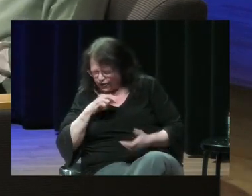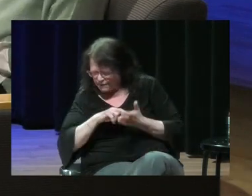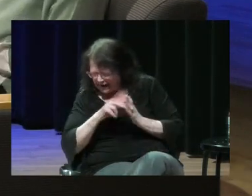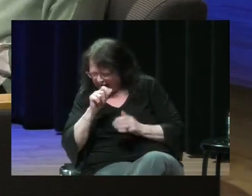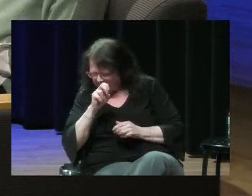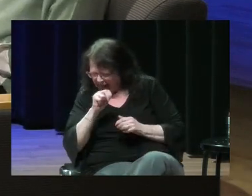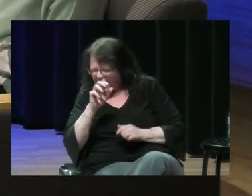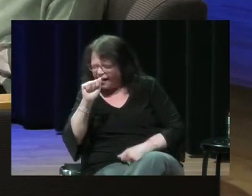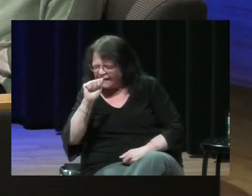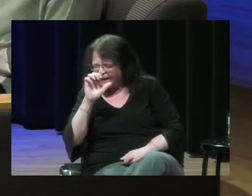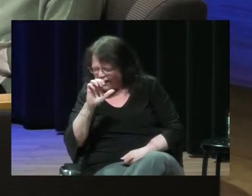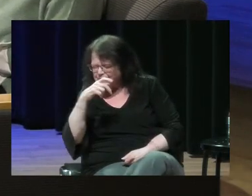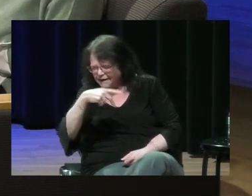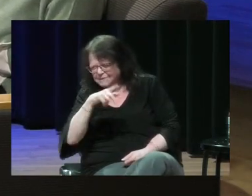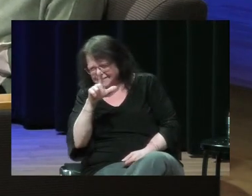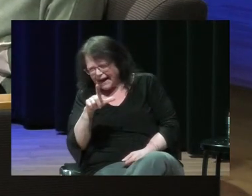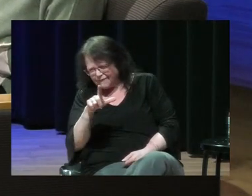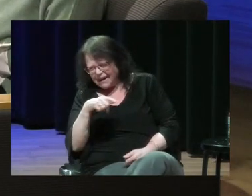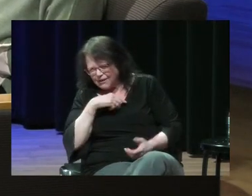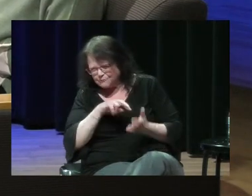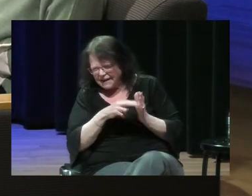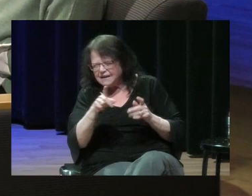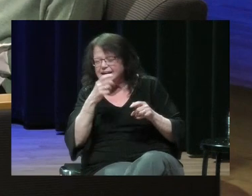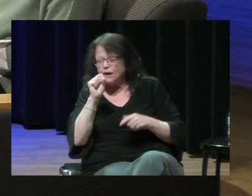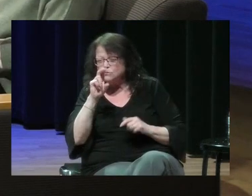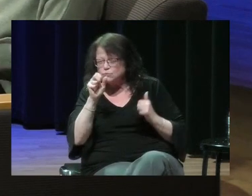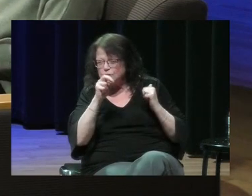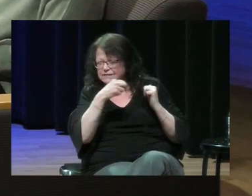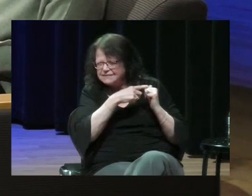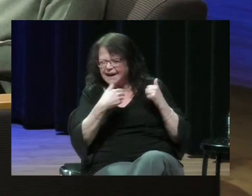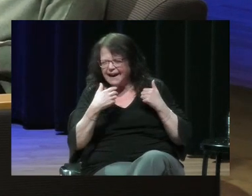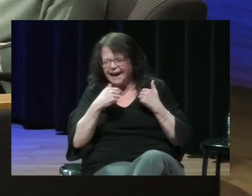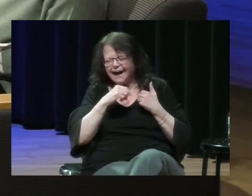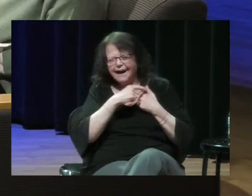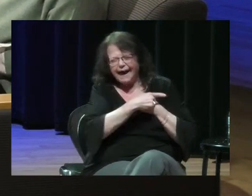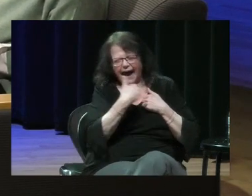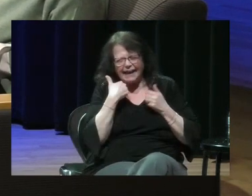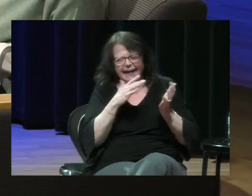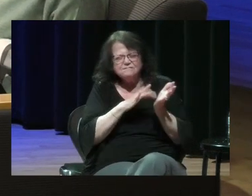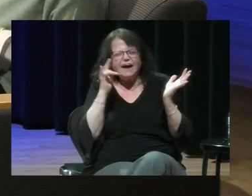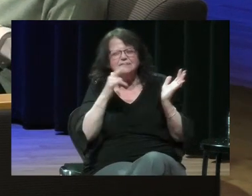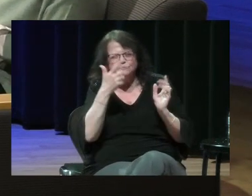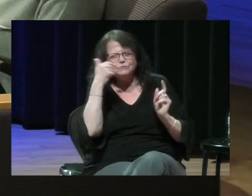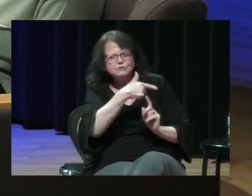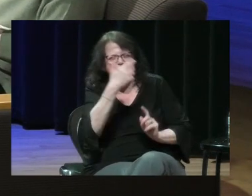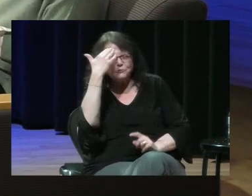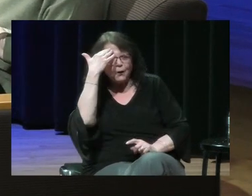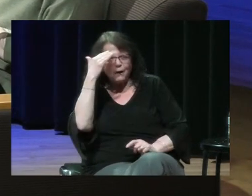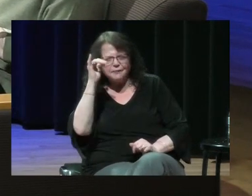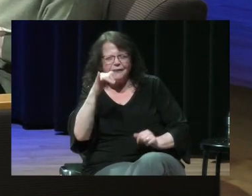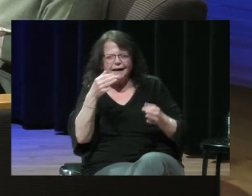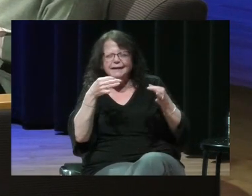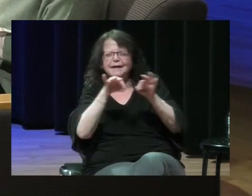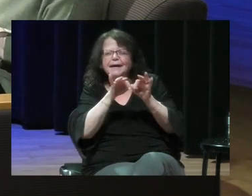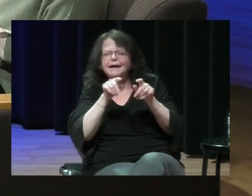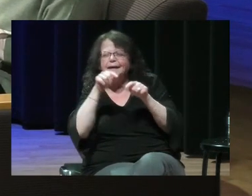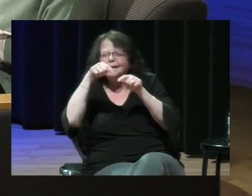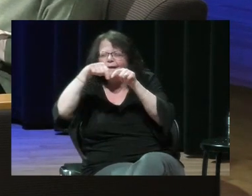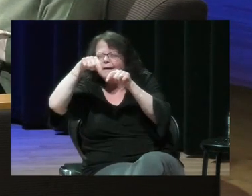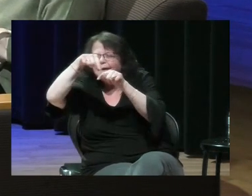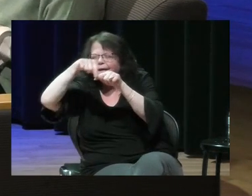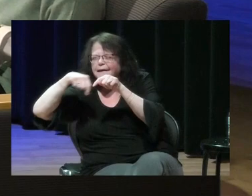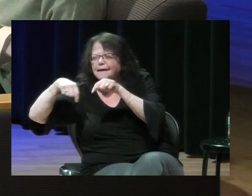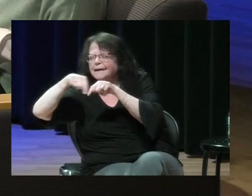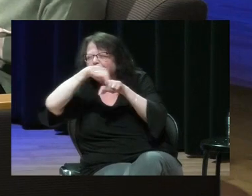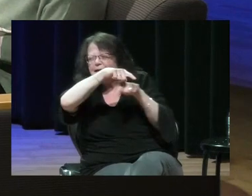Allen County Public Library. Now, Susan did have an unfair advantage because she knows the key squares on the Sarah Stewart Holland bingo